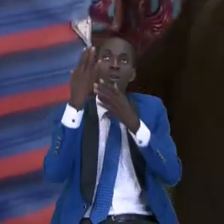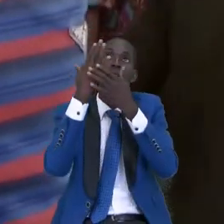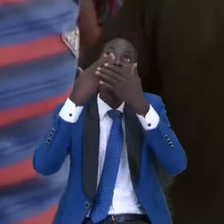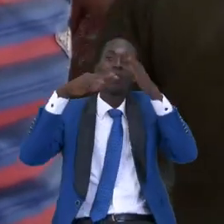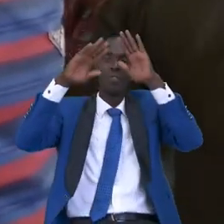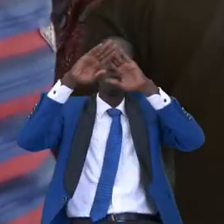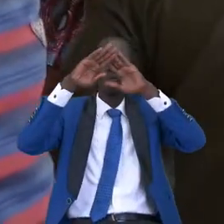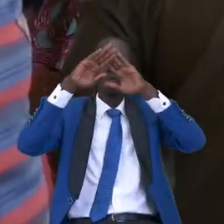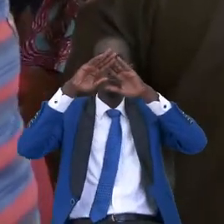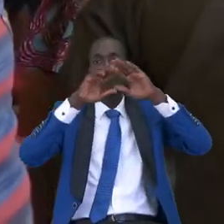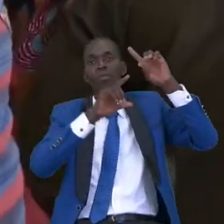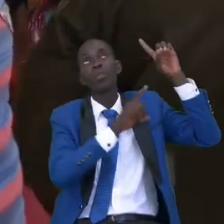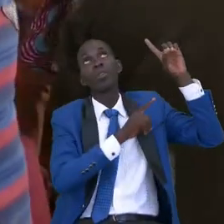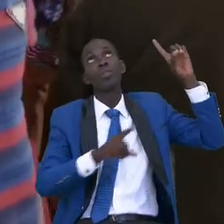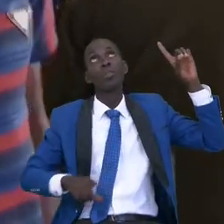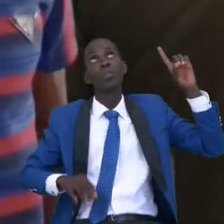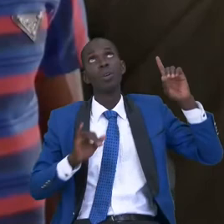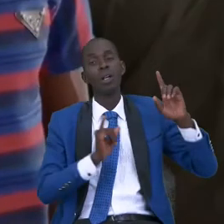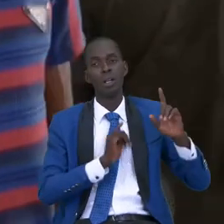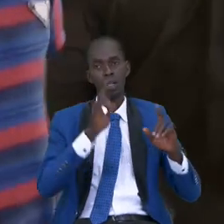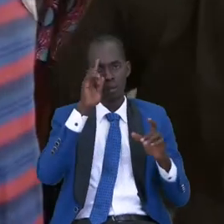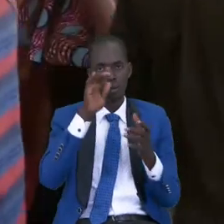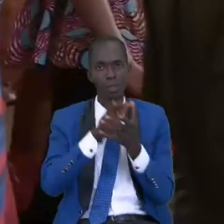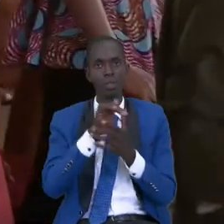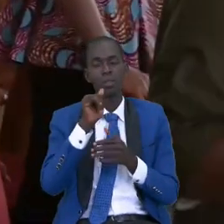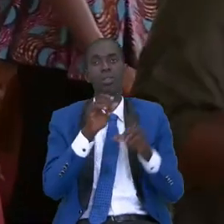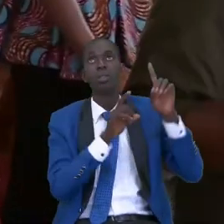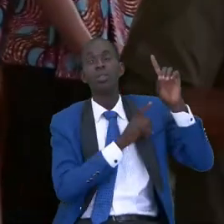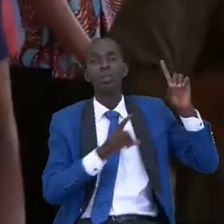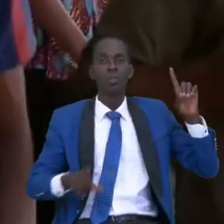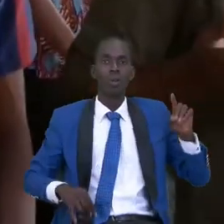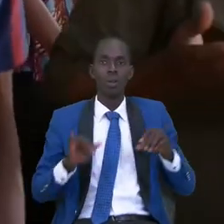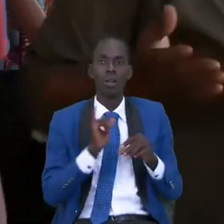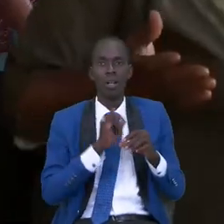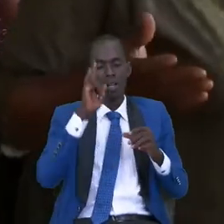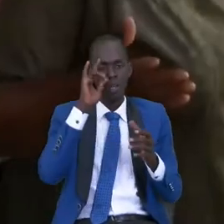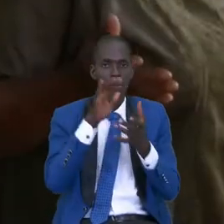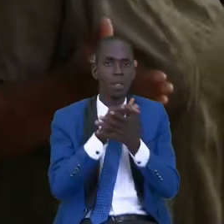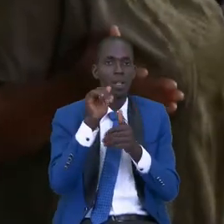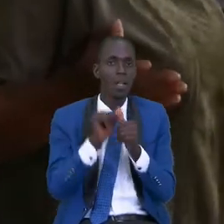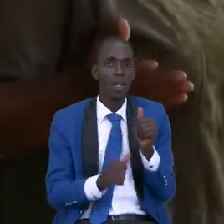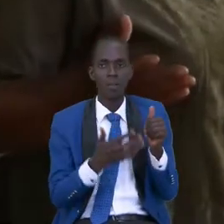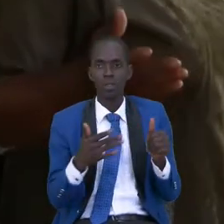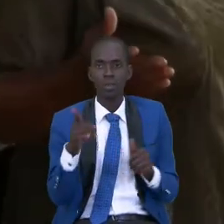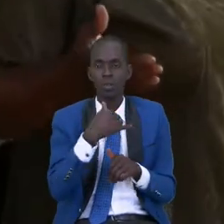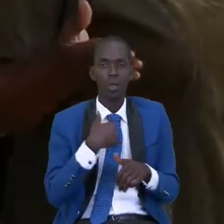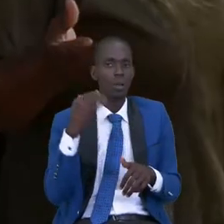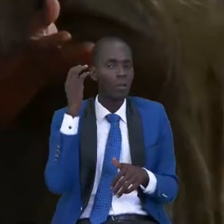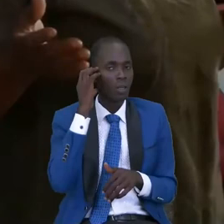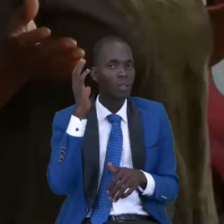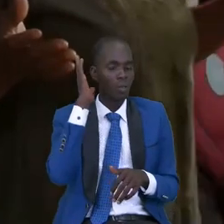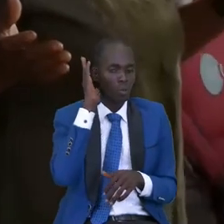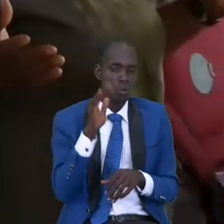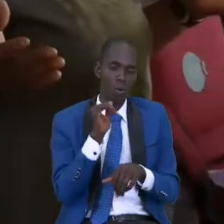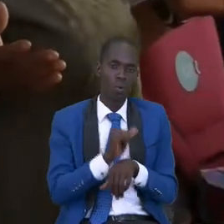Lord, I believe. Lord, I believe. Everything you have heard will